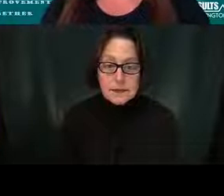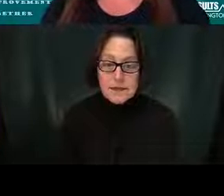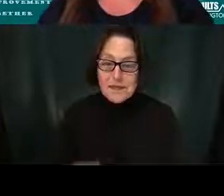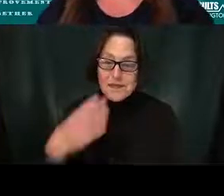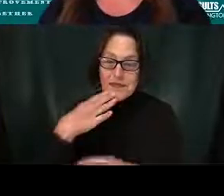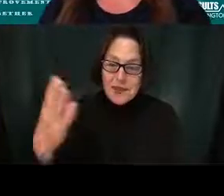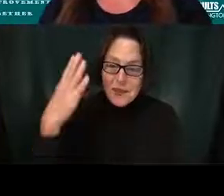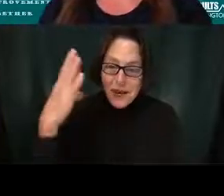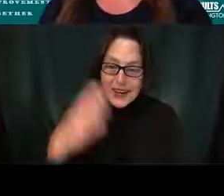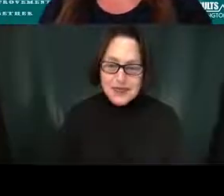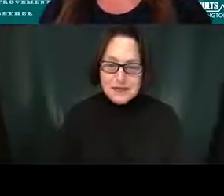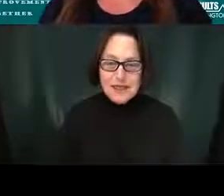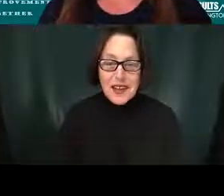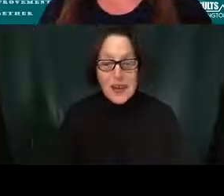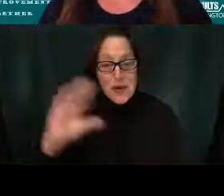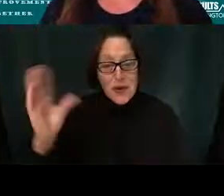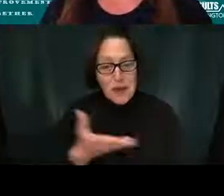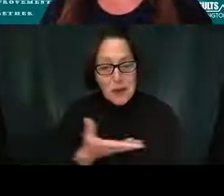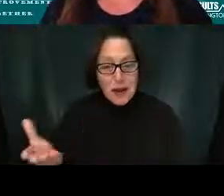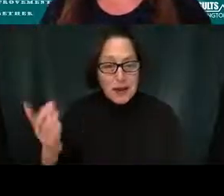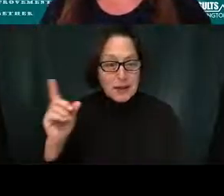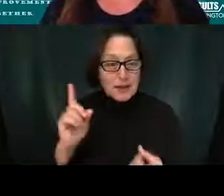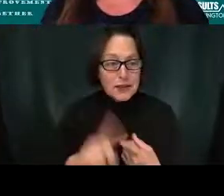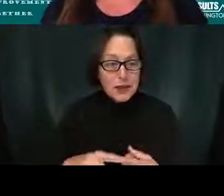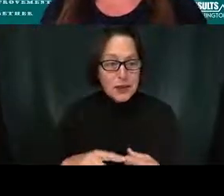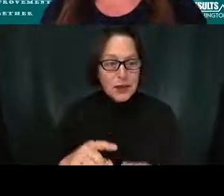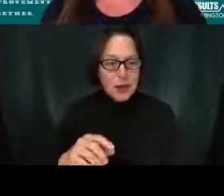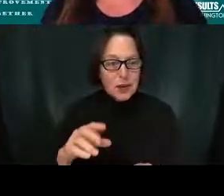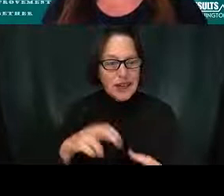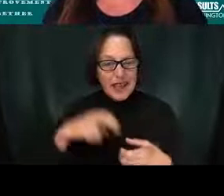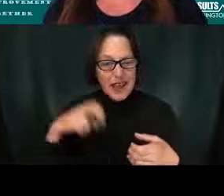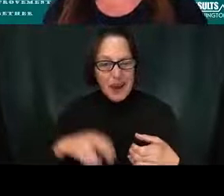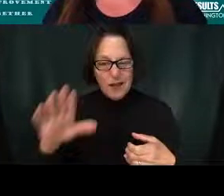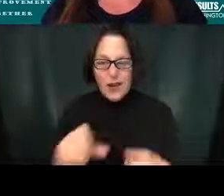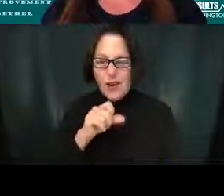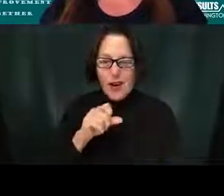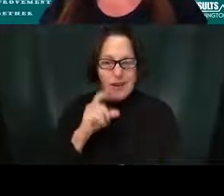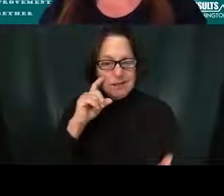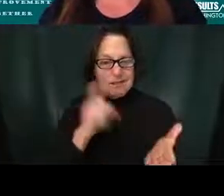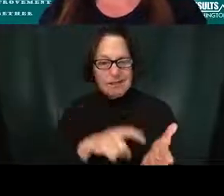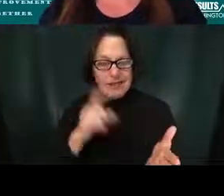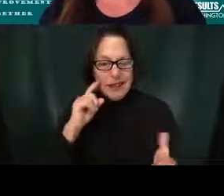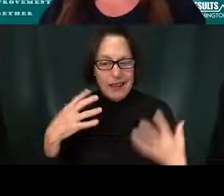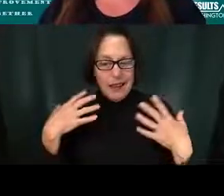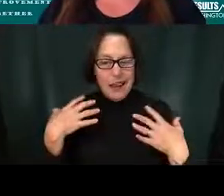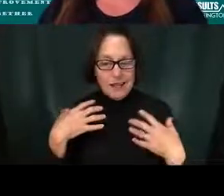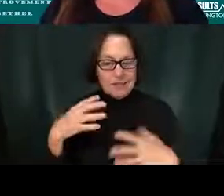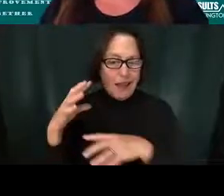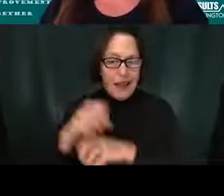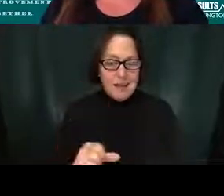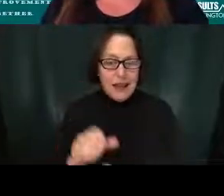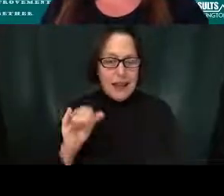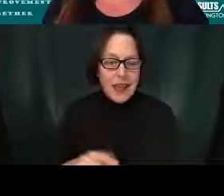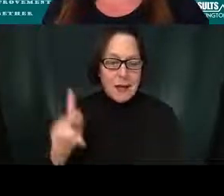Good morning. Welcome to Get Out of Your Telling Habit, Ask More Effective Questions with Katie Anderson.